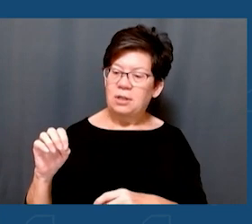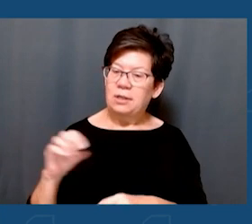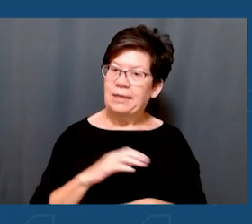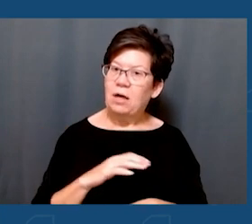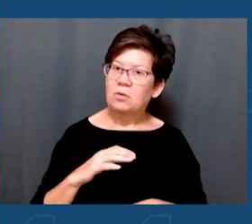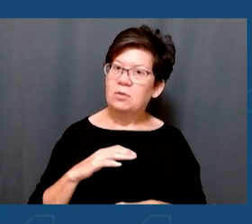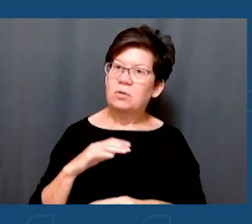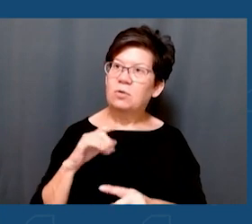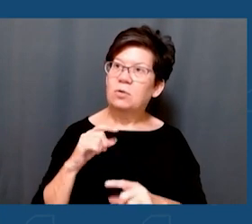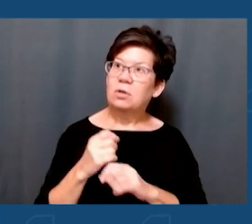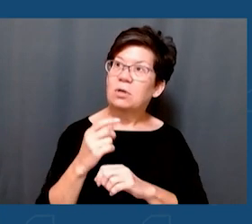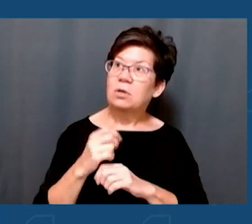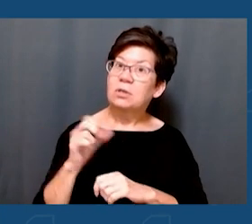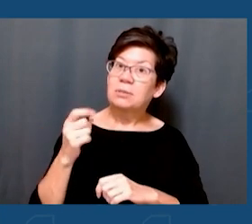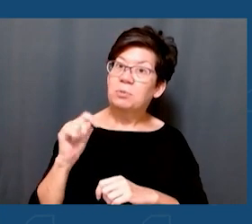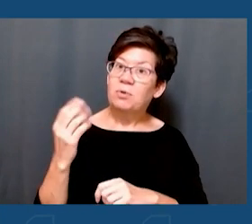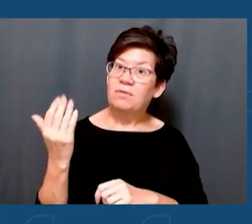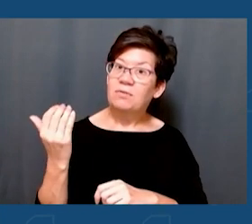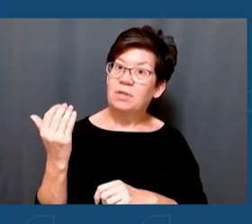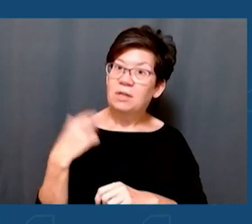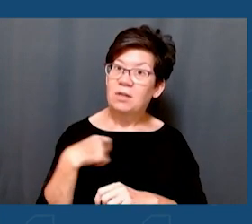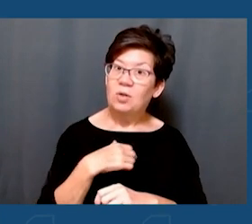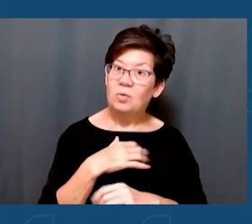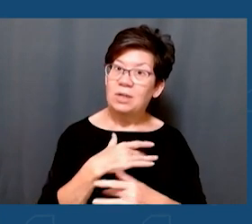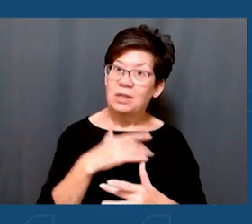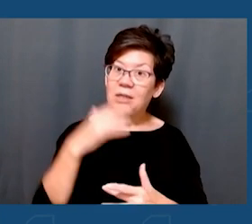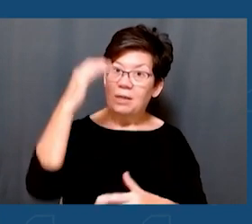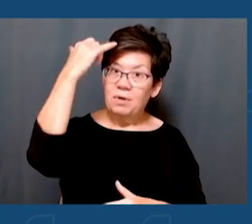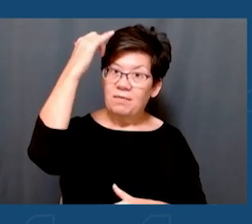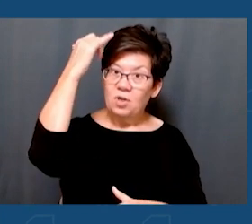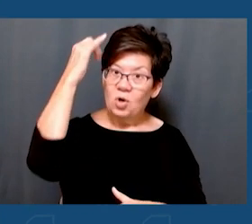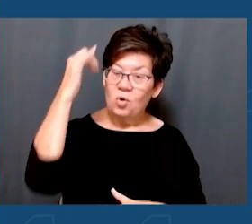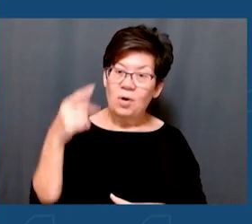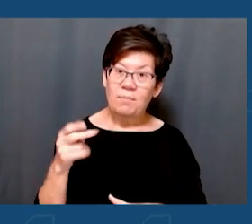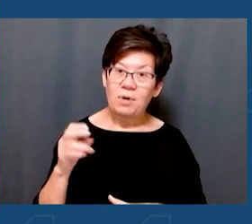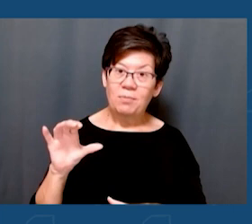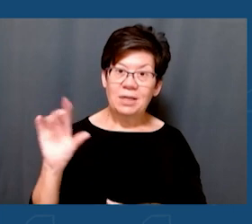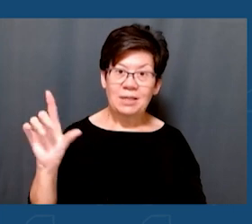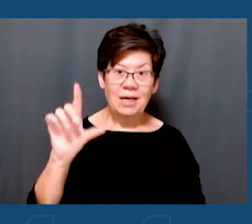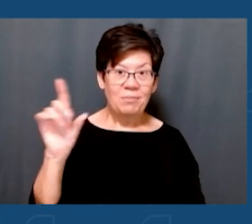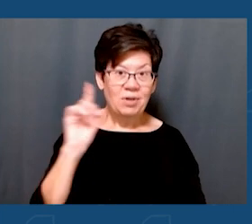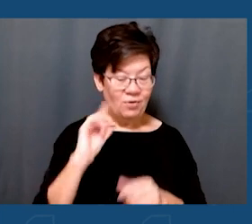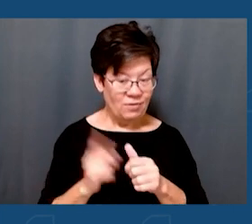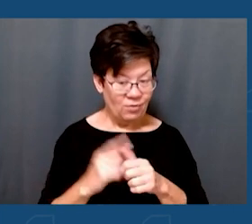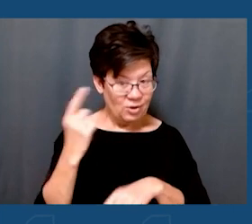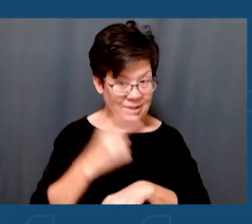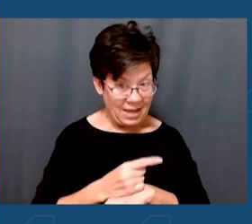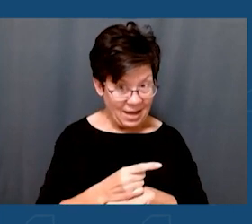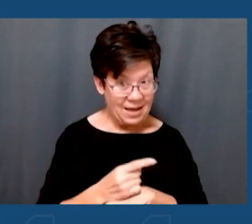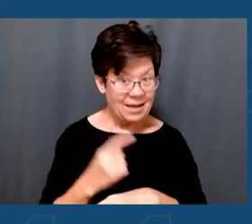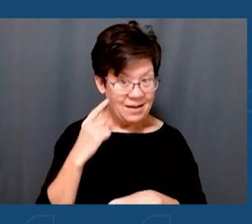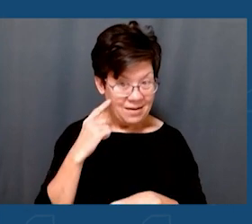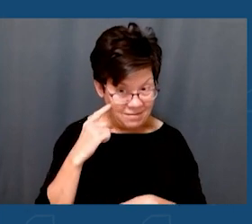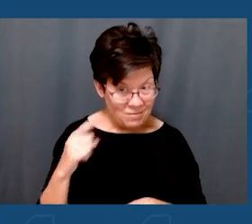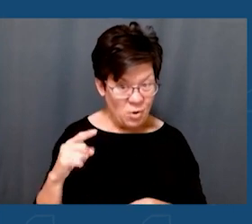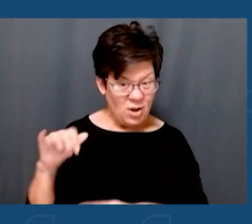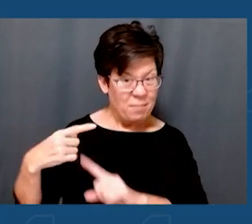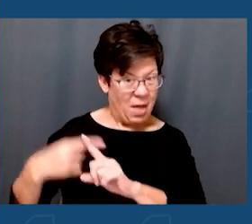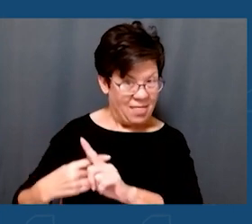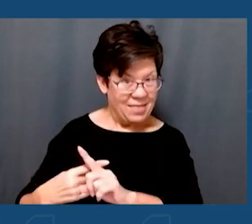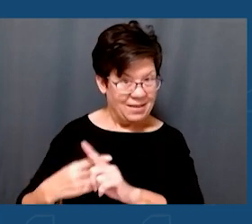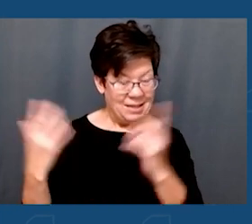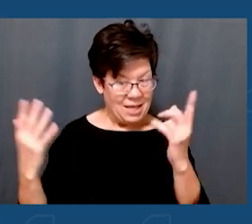annually, on September 15th, we're usually at the Buffalo and Erie County Public Library for the first day of Hispanic Heritage Month. And it's a tremendous